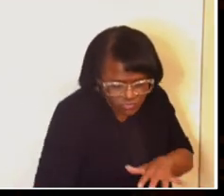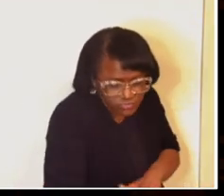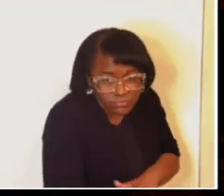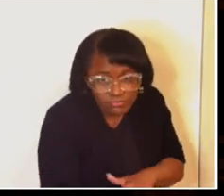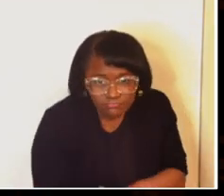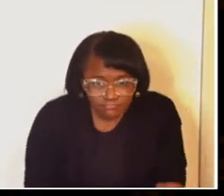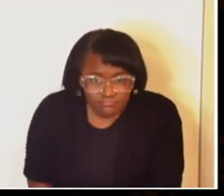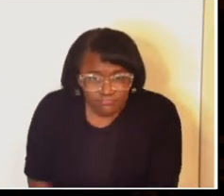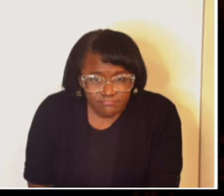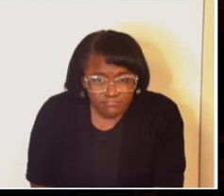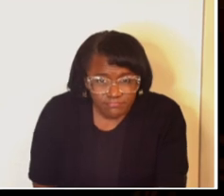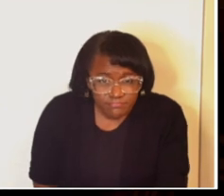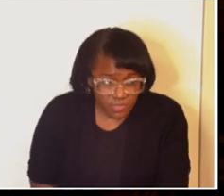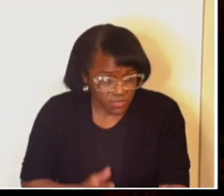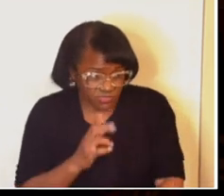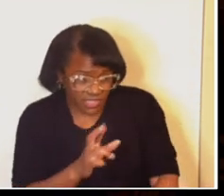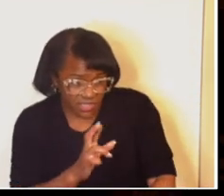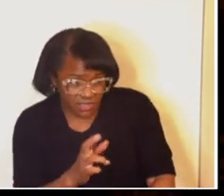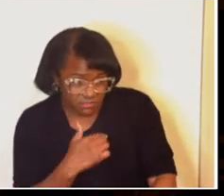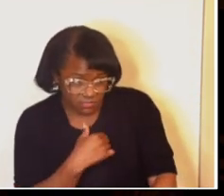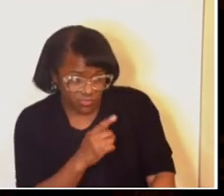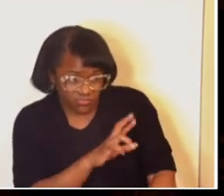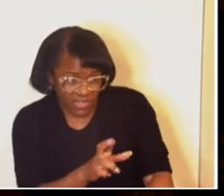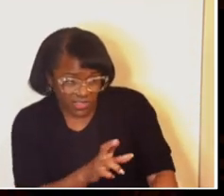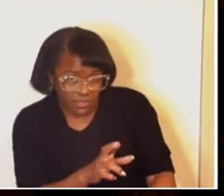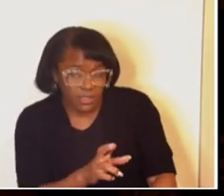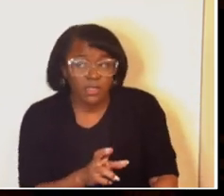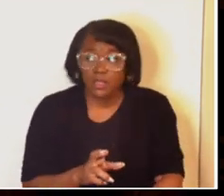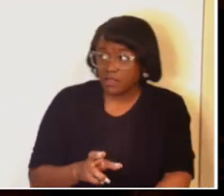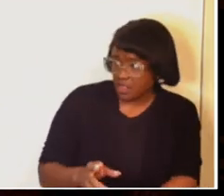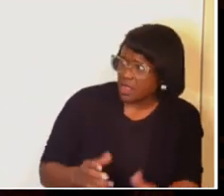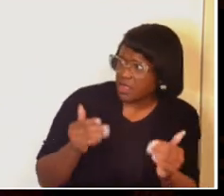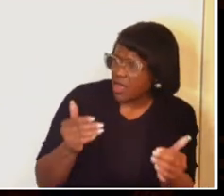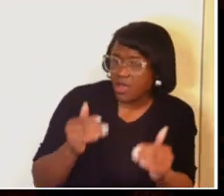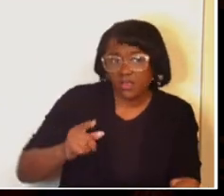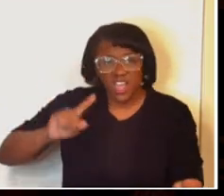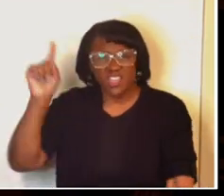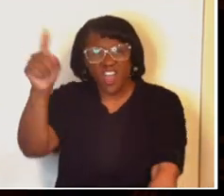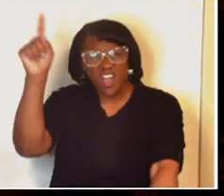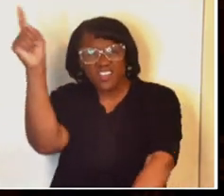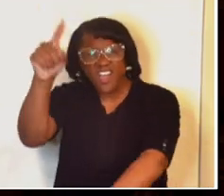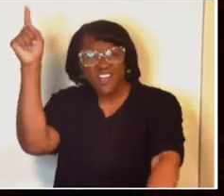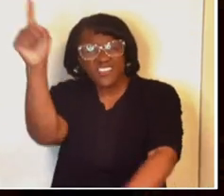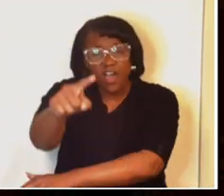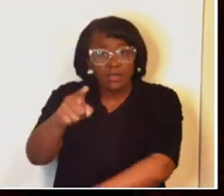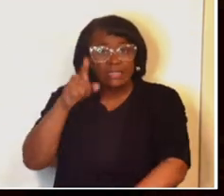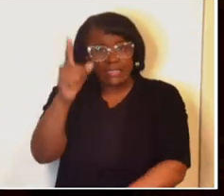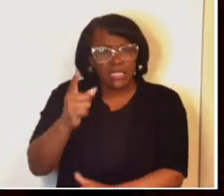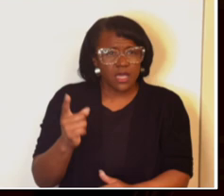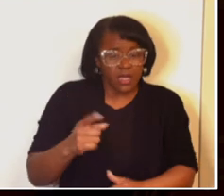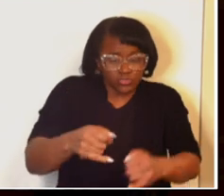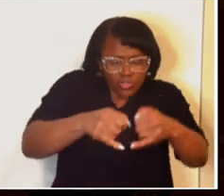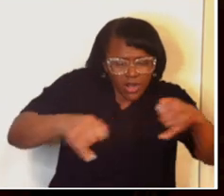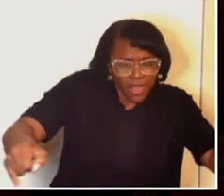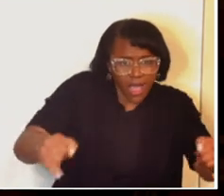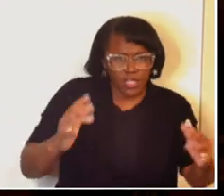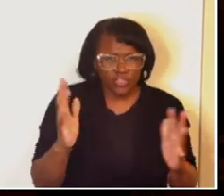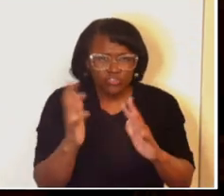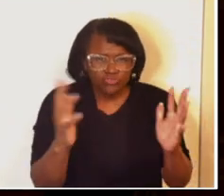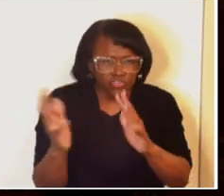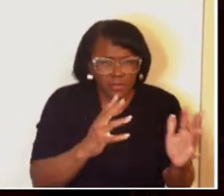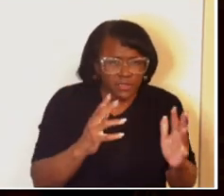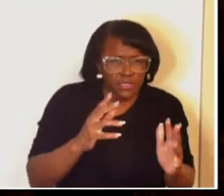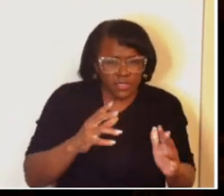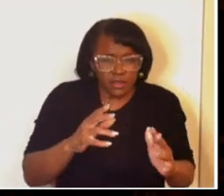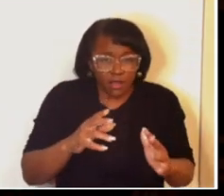got that? I ask him. Yeah, on go. Go why? He replies, drawing an imaginary line of scrimmage across the gray pavement. I line